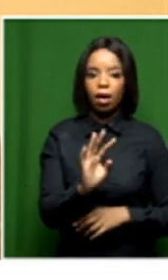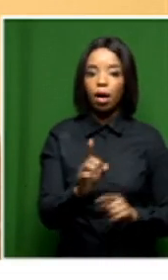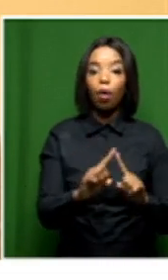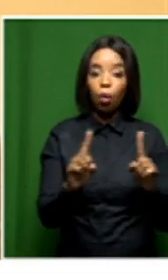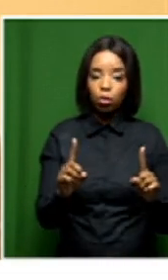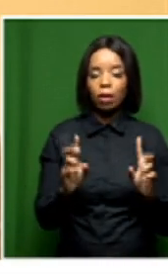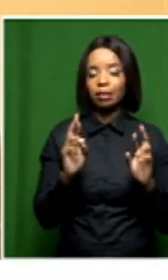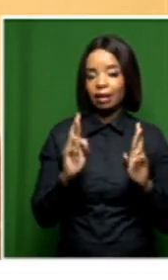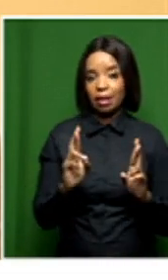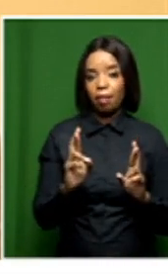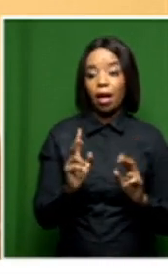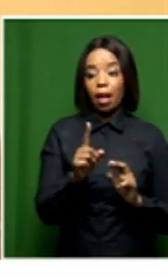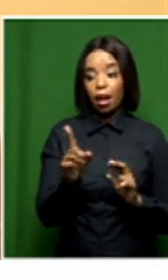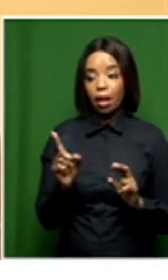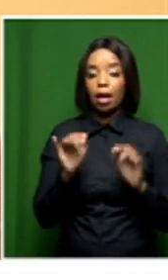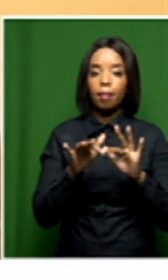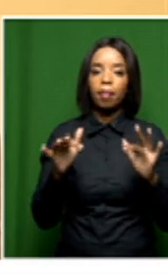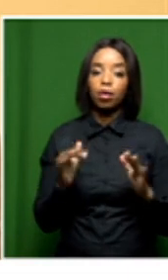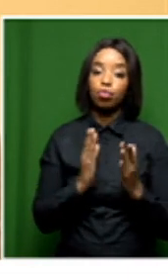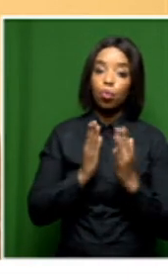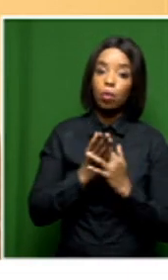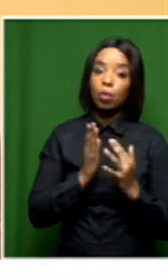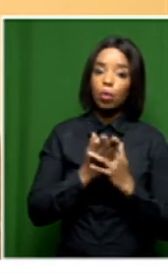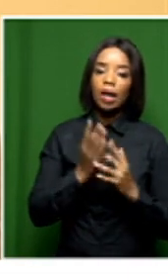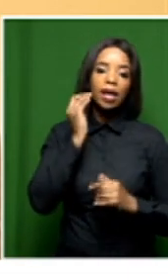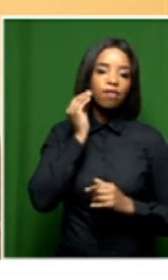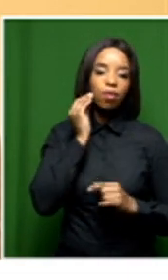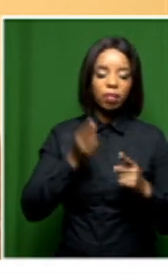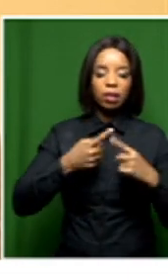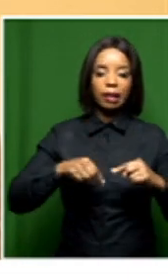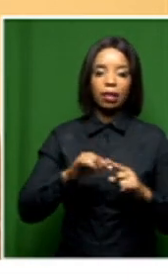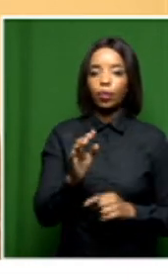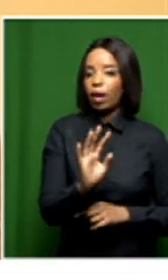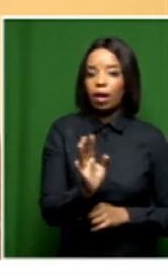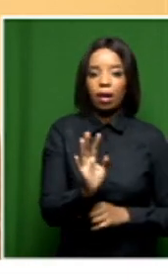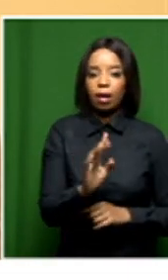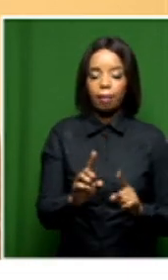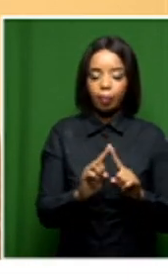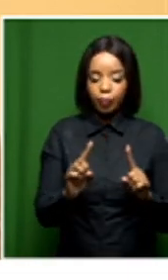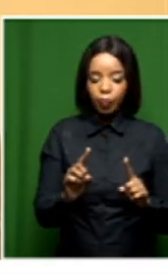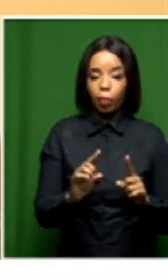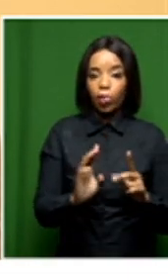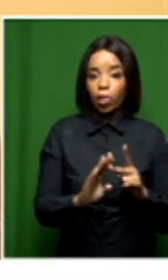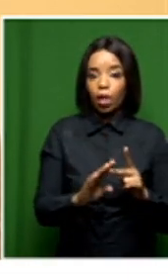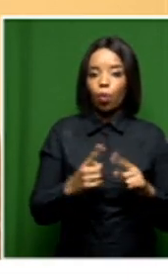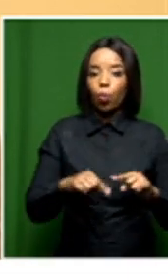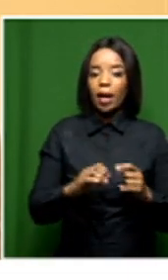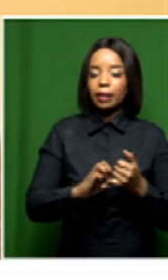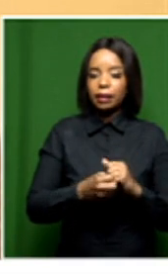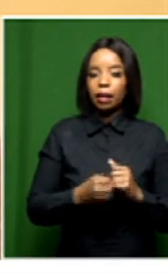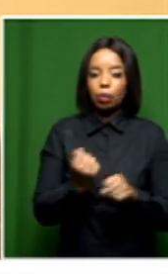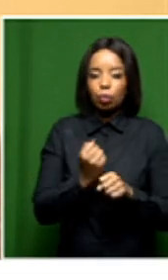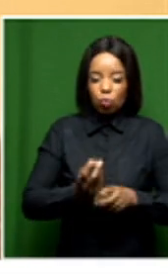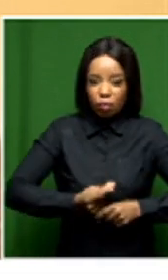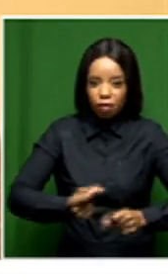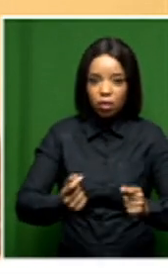sure that these people do not necessarily have access to our information. And we are trying to make sure that we move with the speed of light.